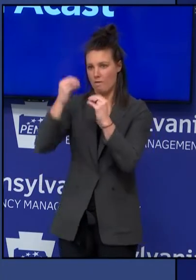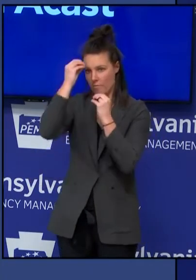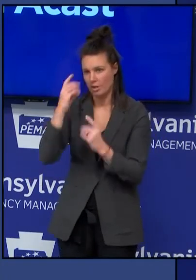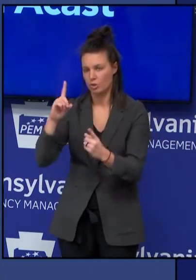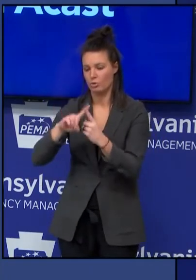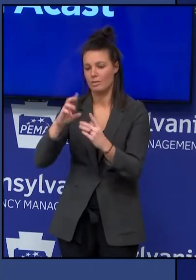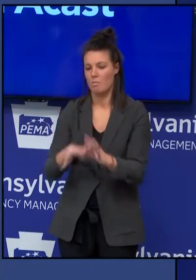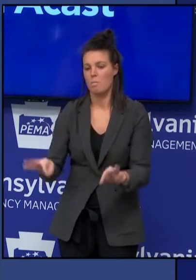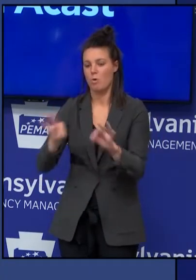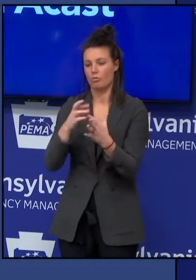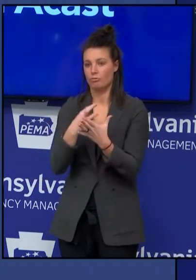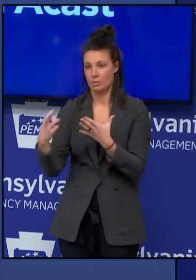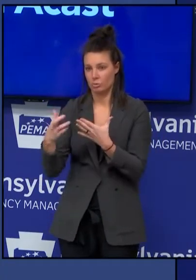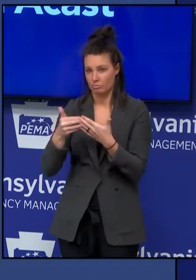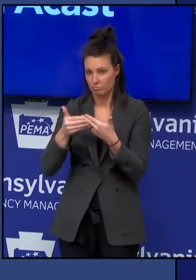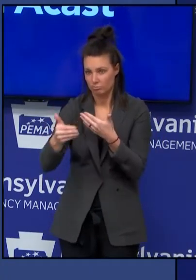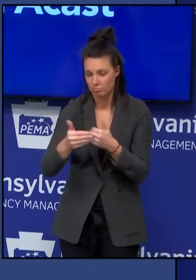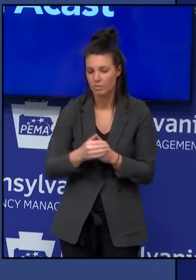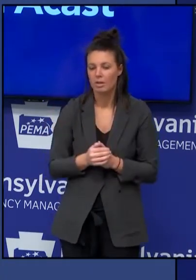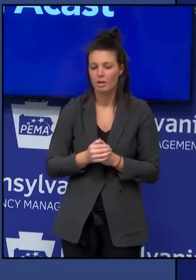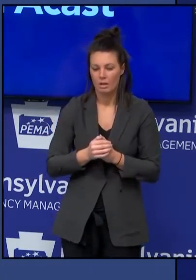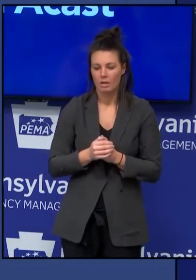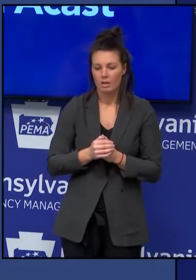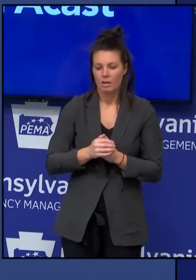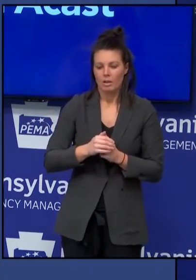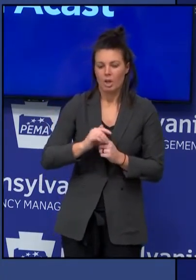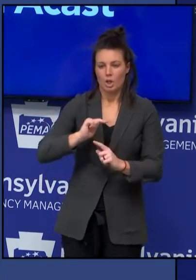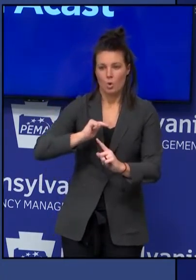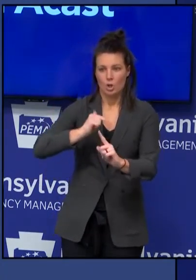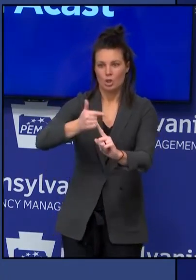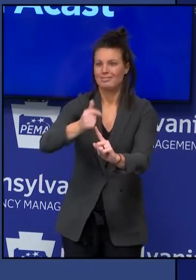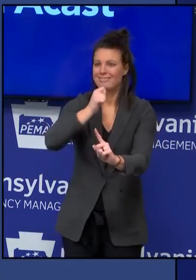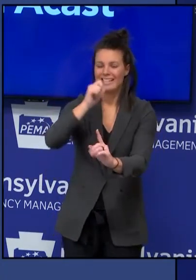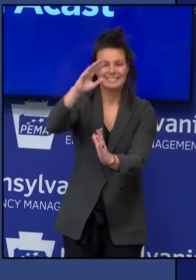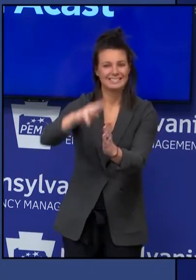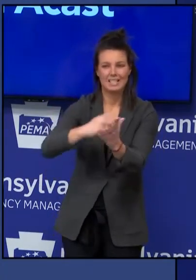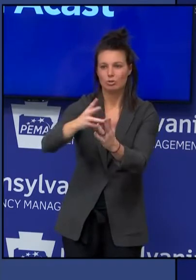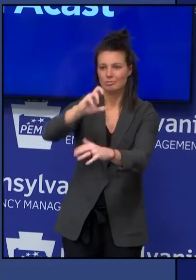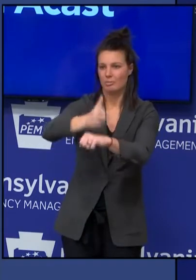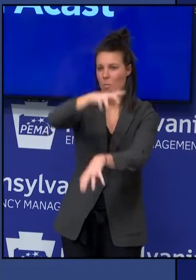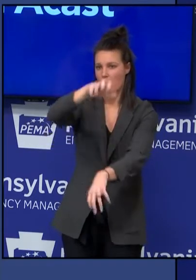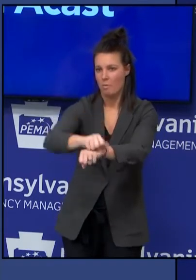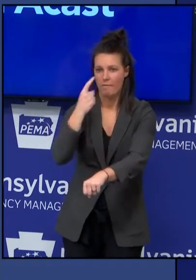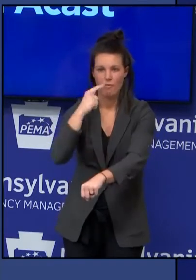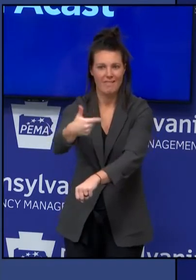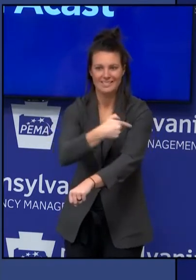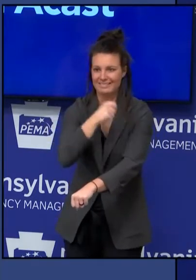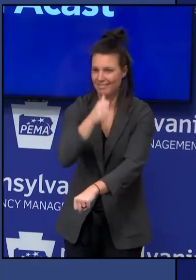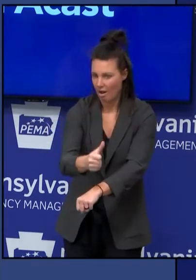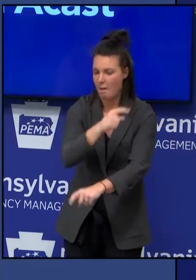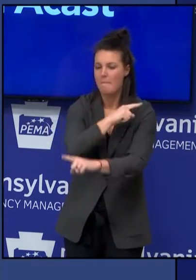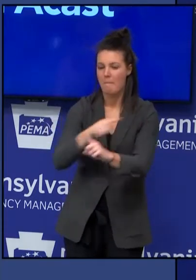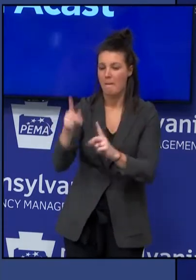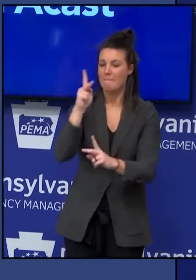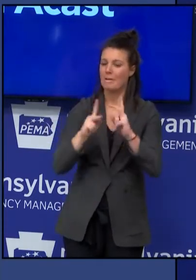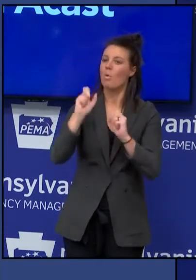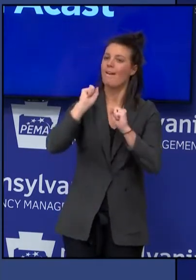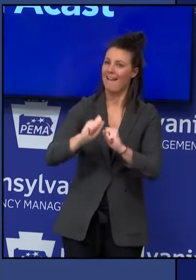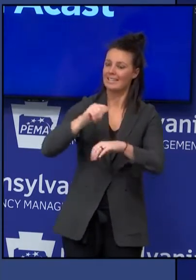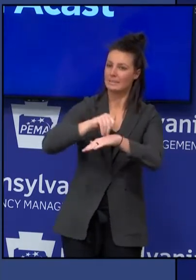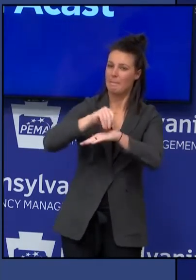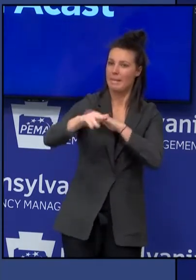important resource in the near future. Your Turn does not schedule people for a vaccine appointment, but it allows for individuals